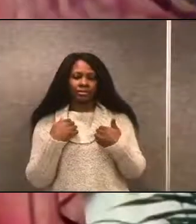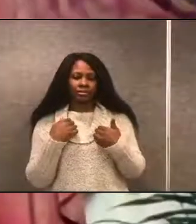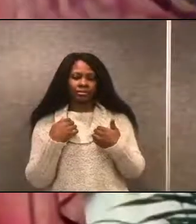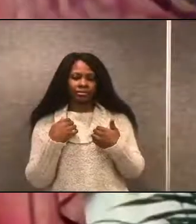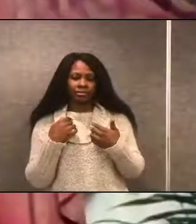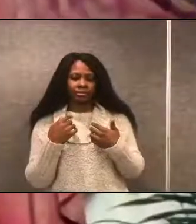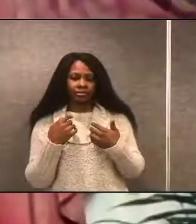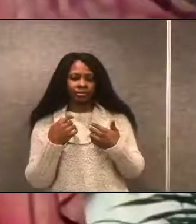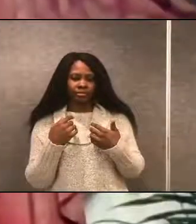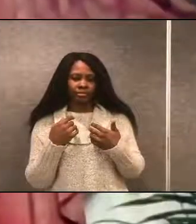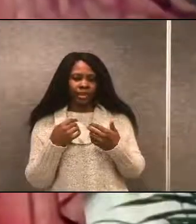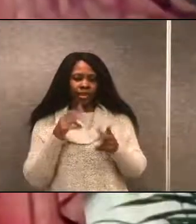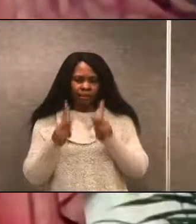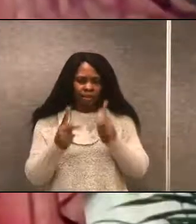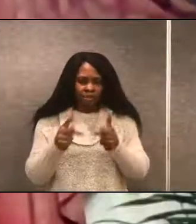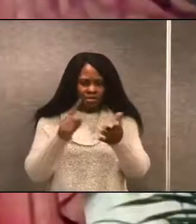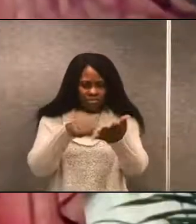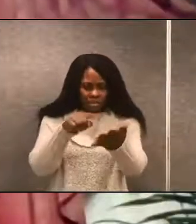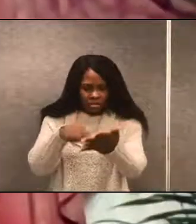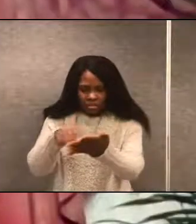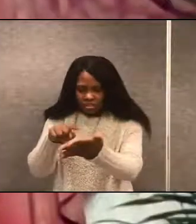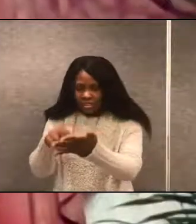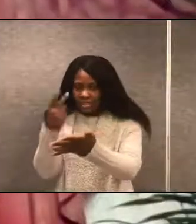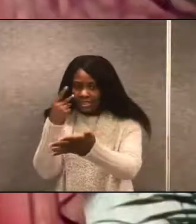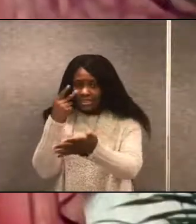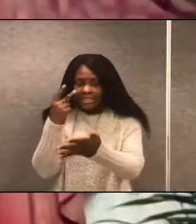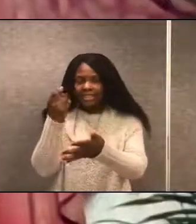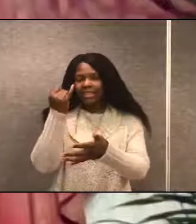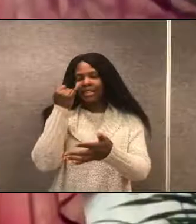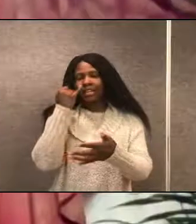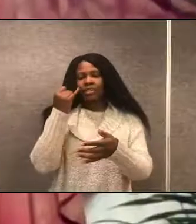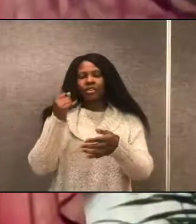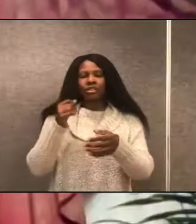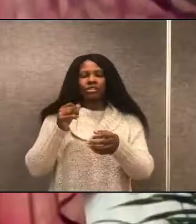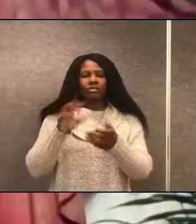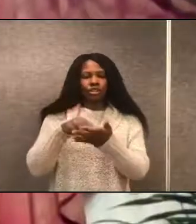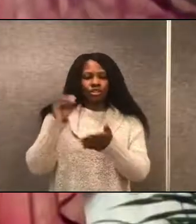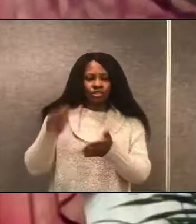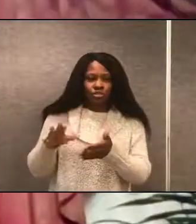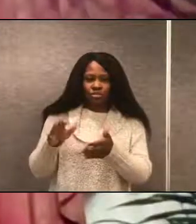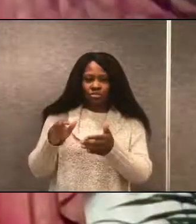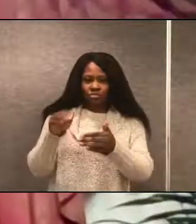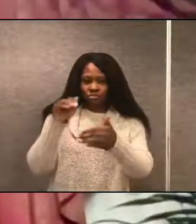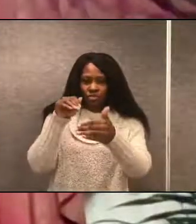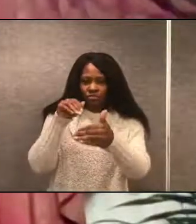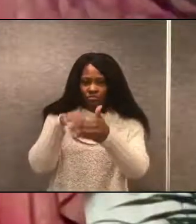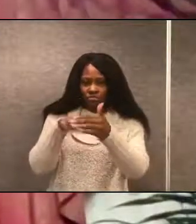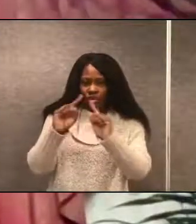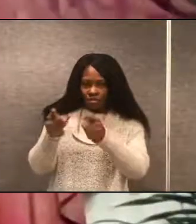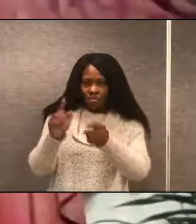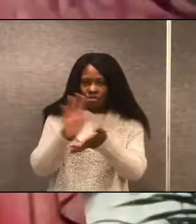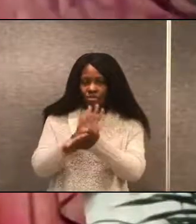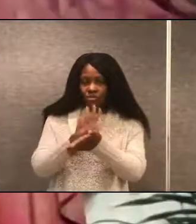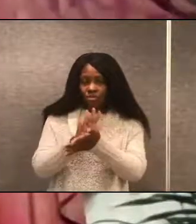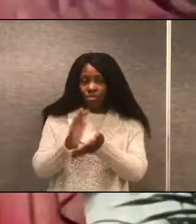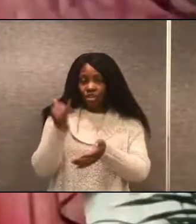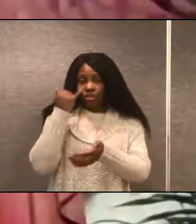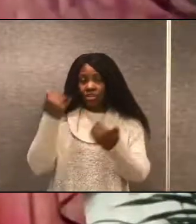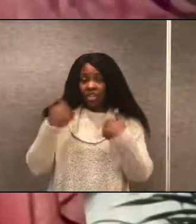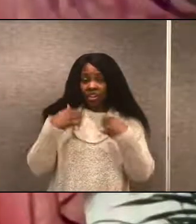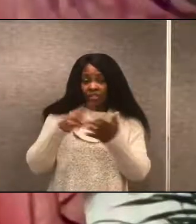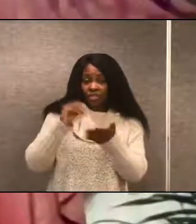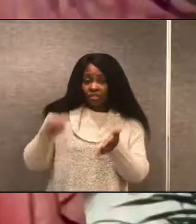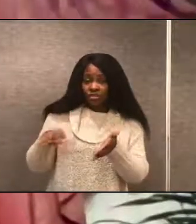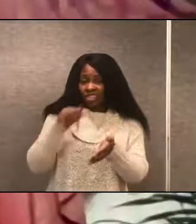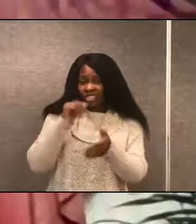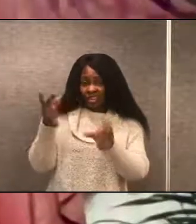our teachers and administrators, they have been asked that if they have a child who is not participating in instruction,